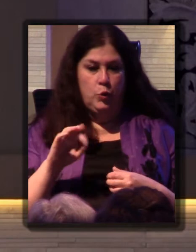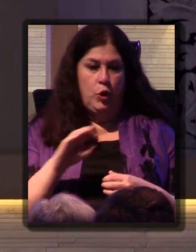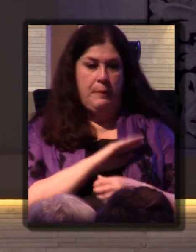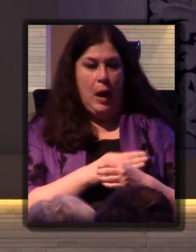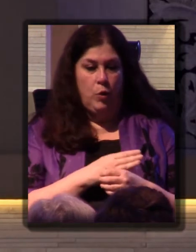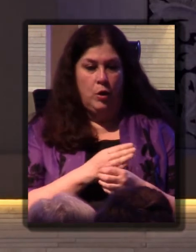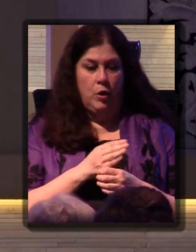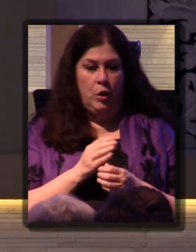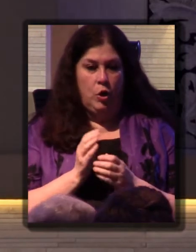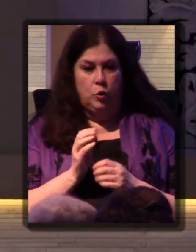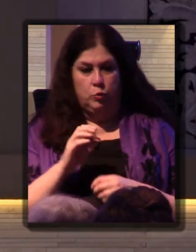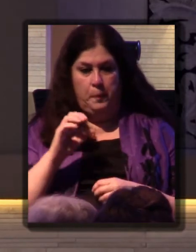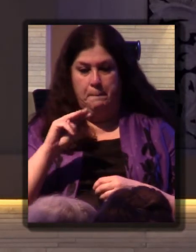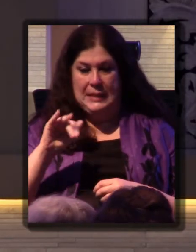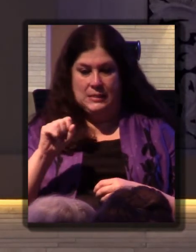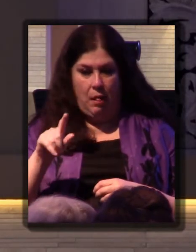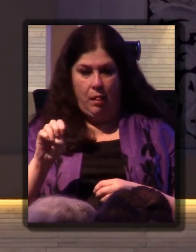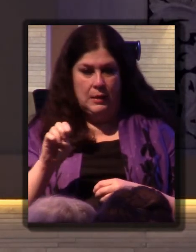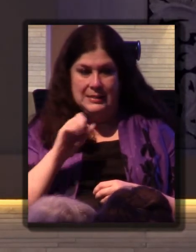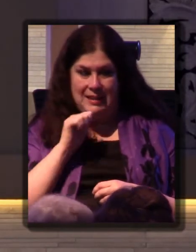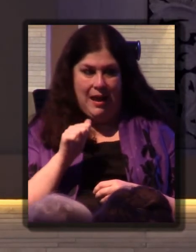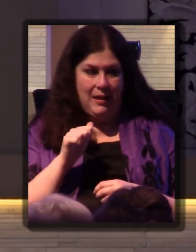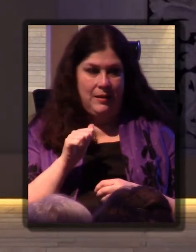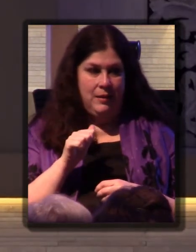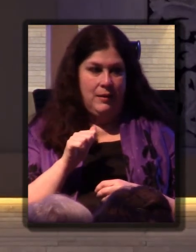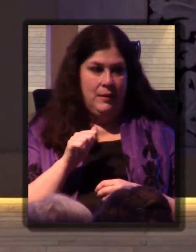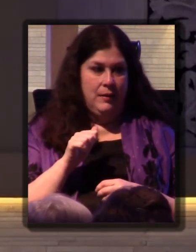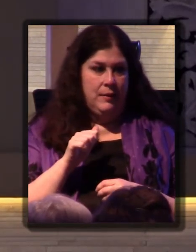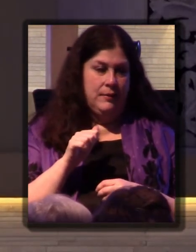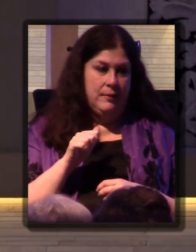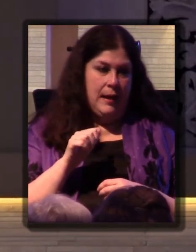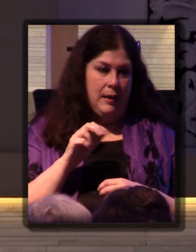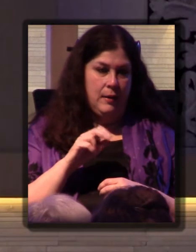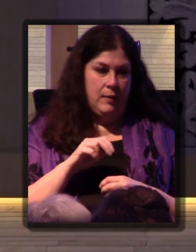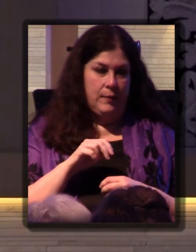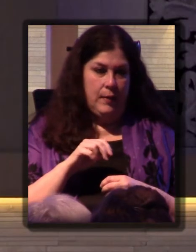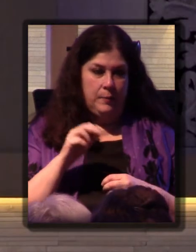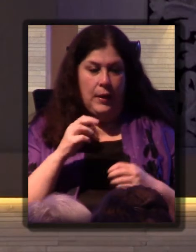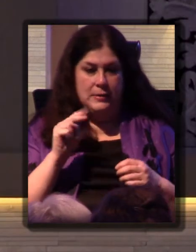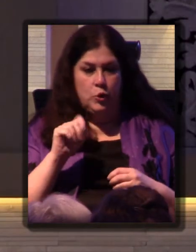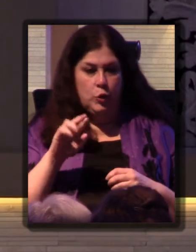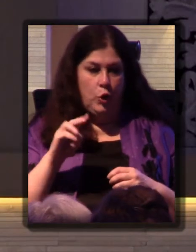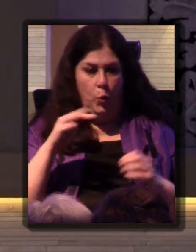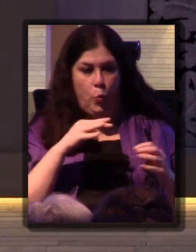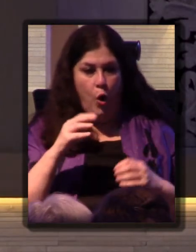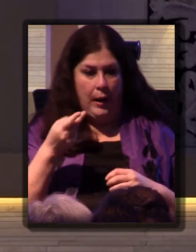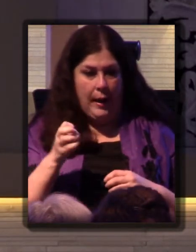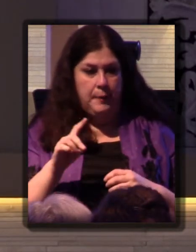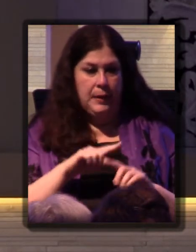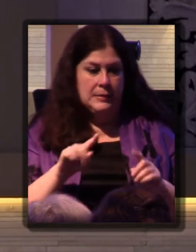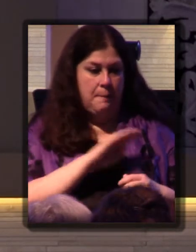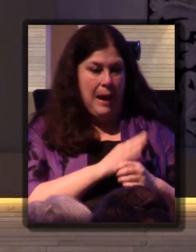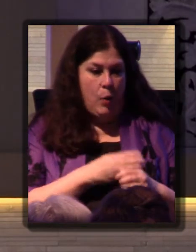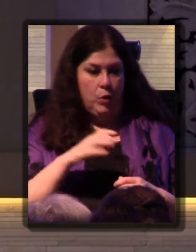a nuclear-powered cruise missile. Now, that's not a nuclear-armed cruise missile. I'm sure it would have a nuclear warhead on it. But this